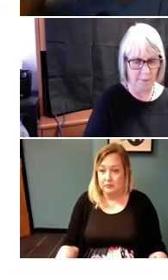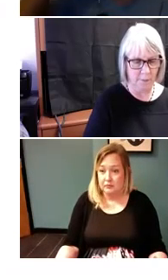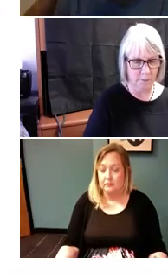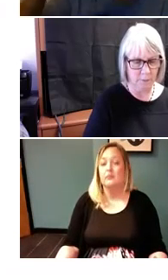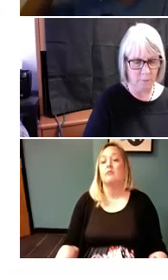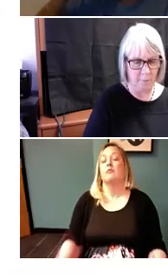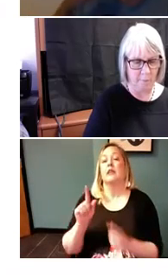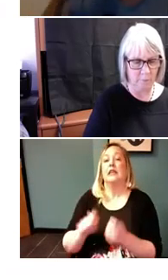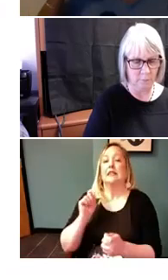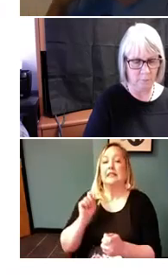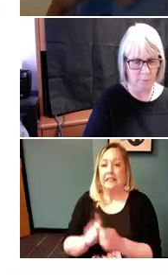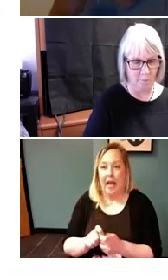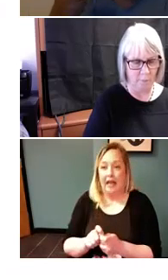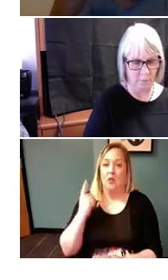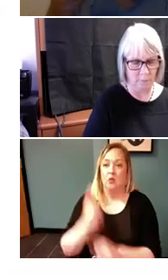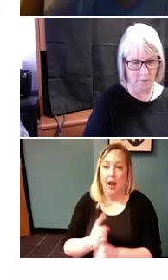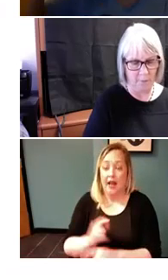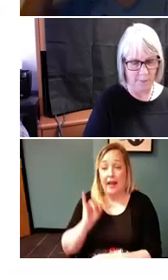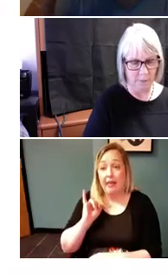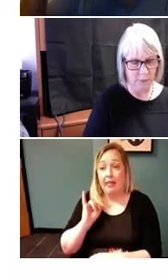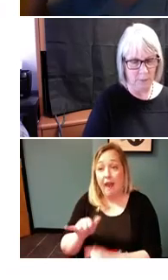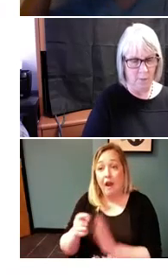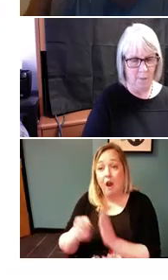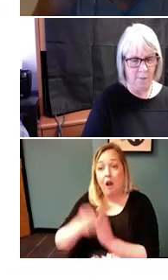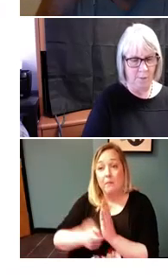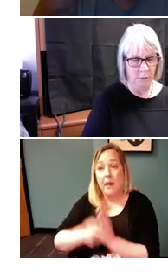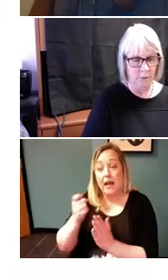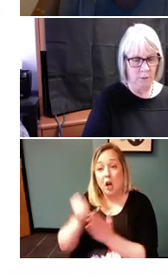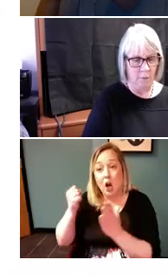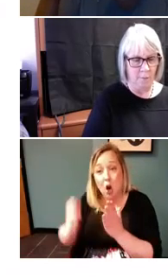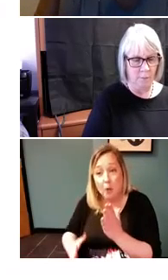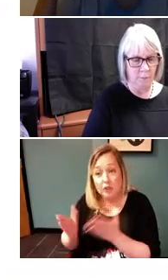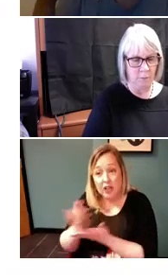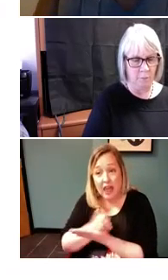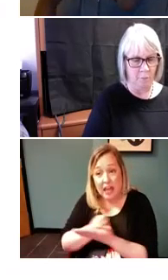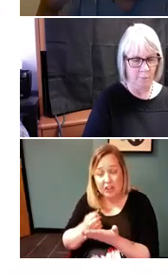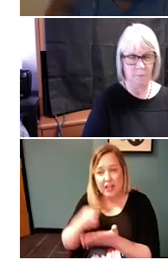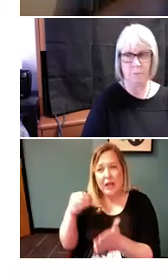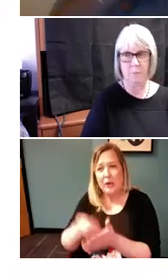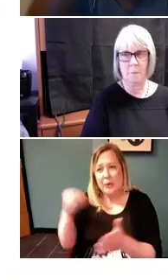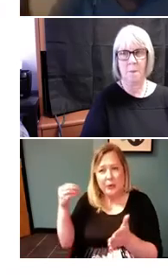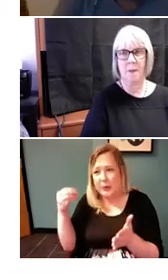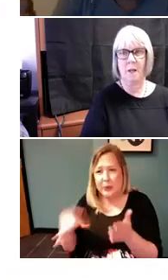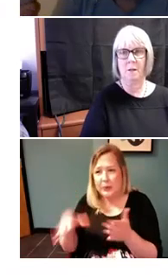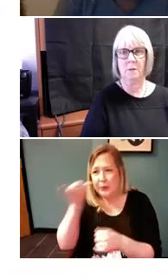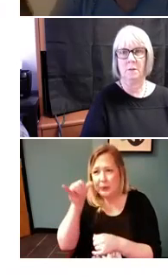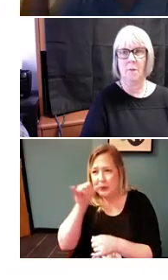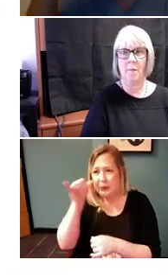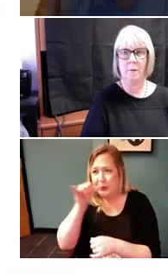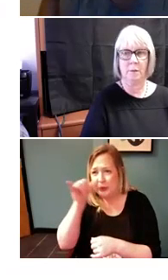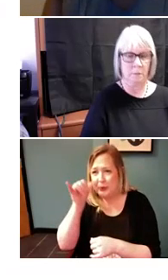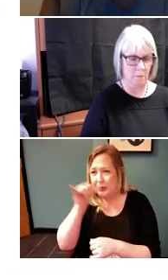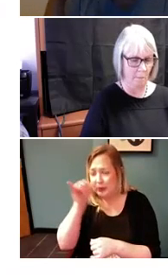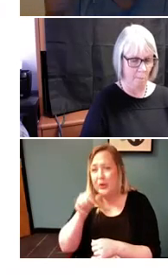Exactly, right. So this automated garbage collection is expensive in our graduate class